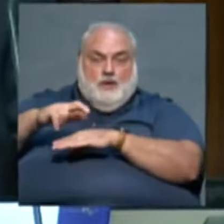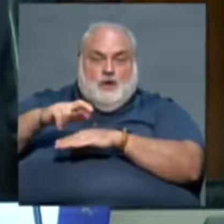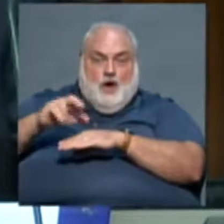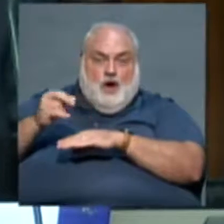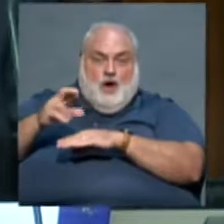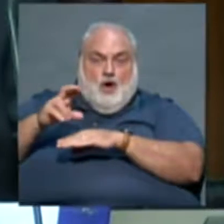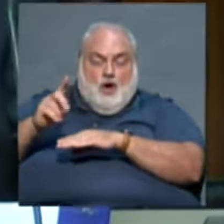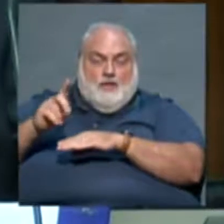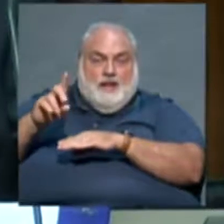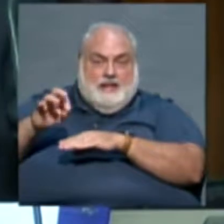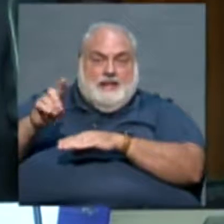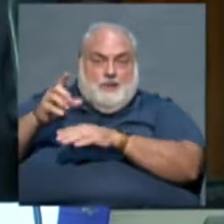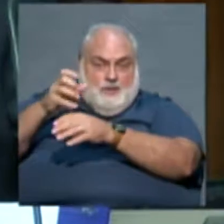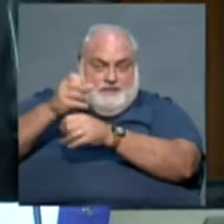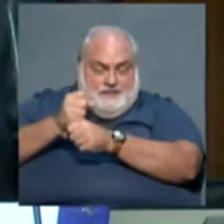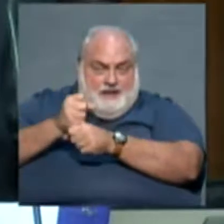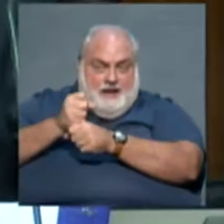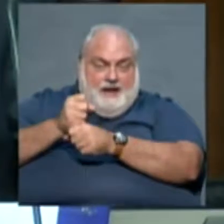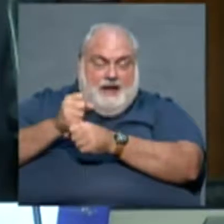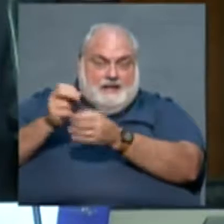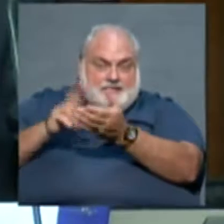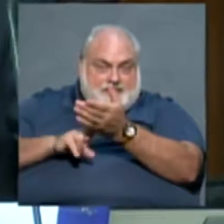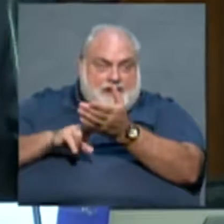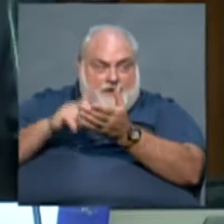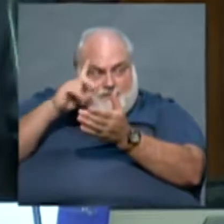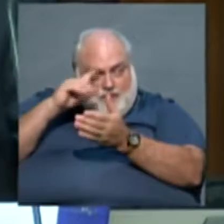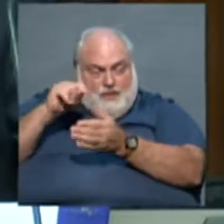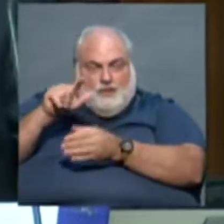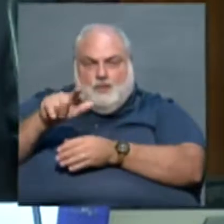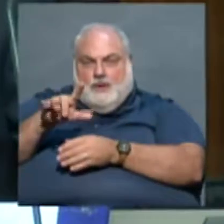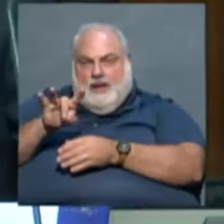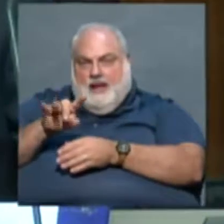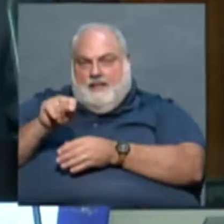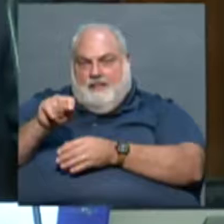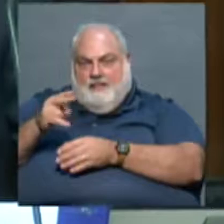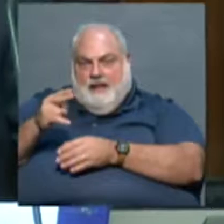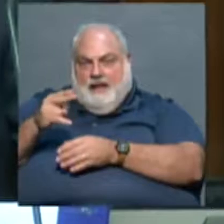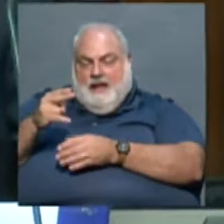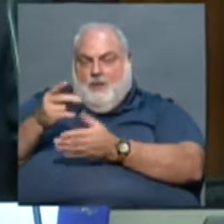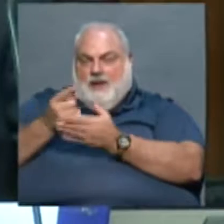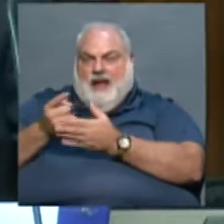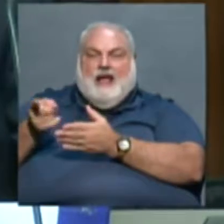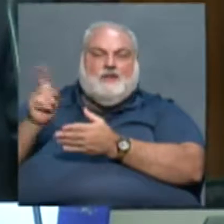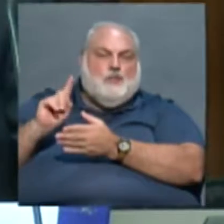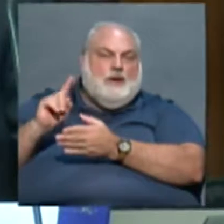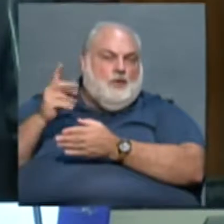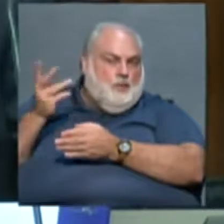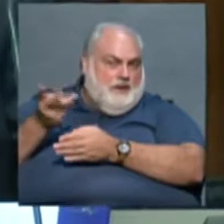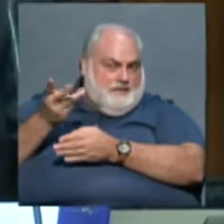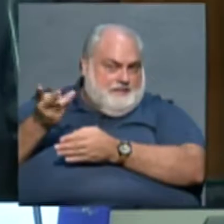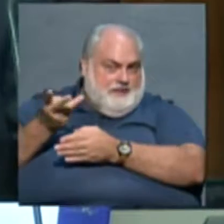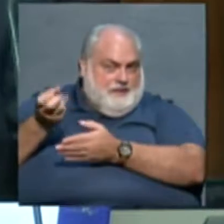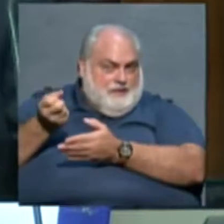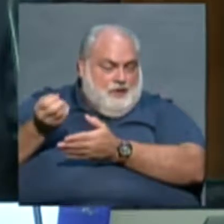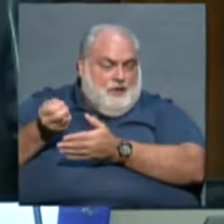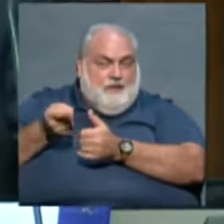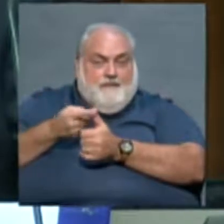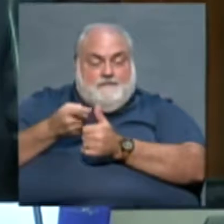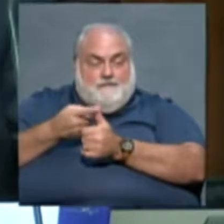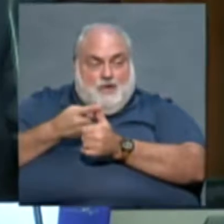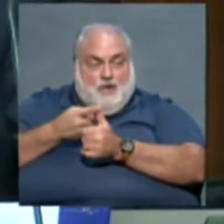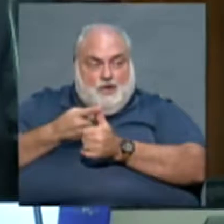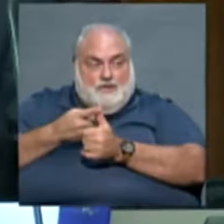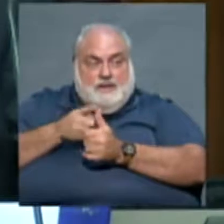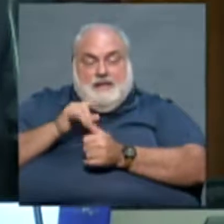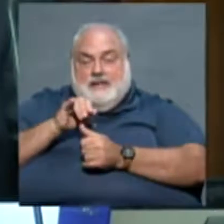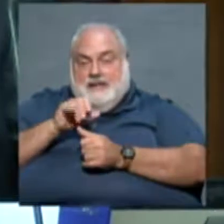where they did receive the notice and sign for it on the 28th, which was Wednesday of last week. So the first order of business for you